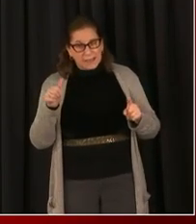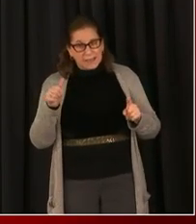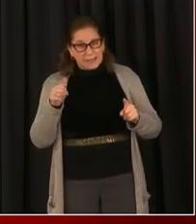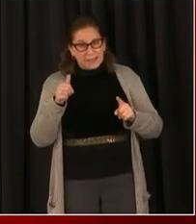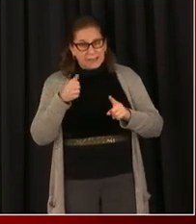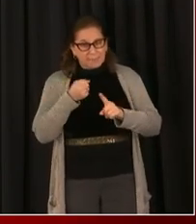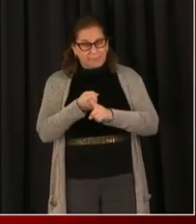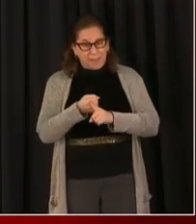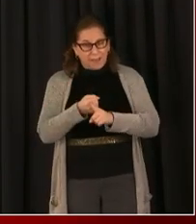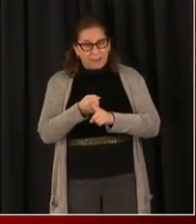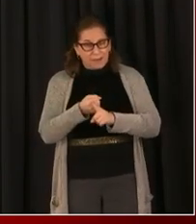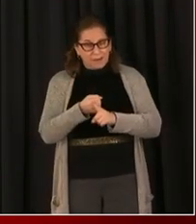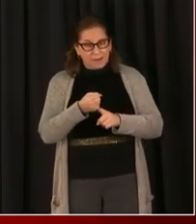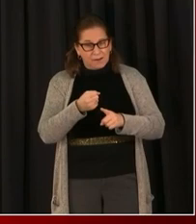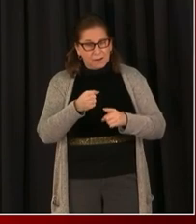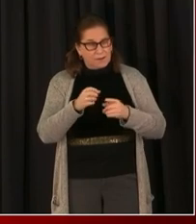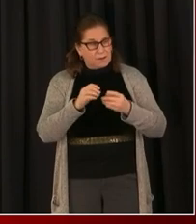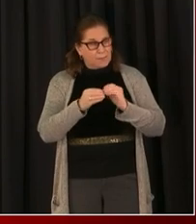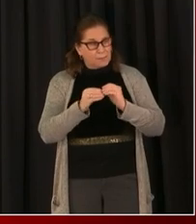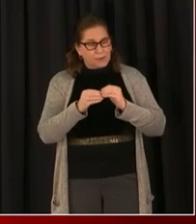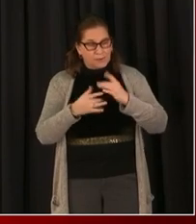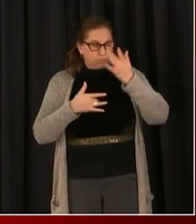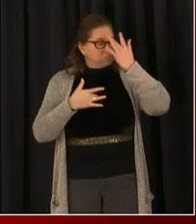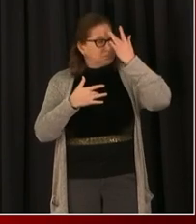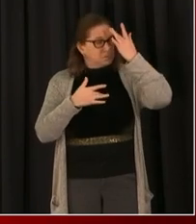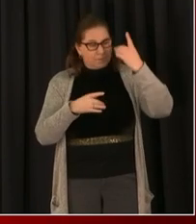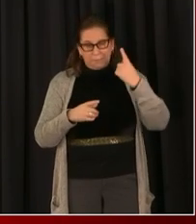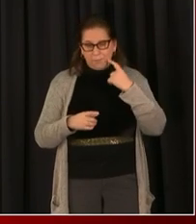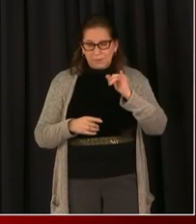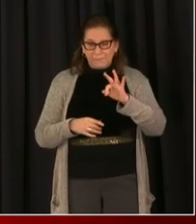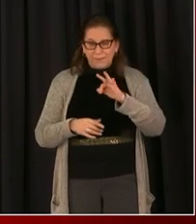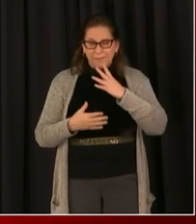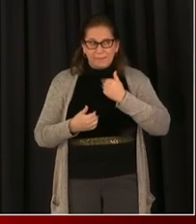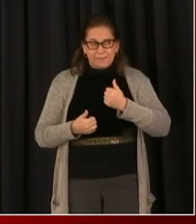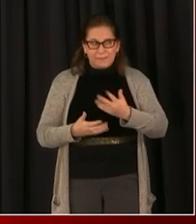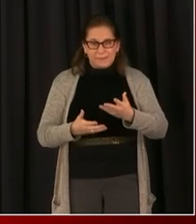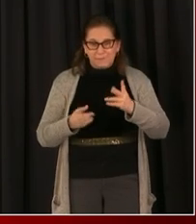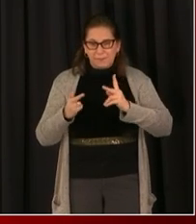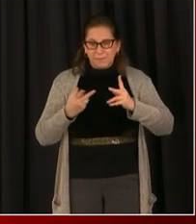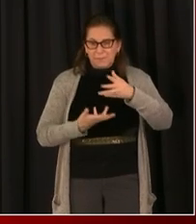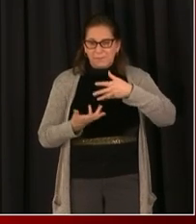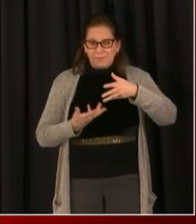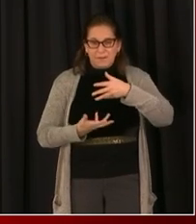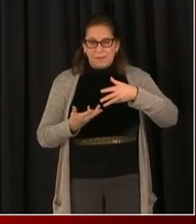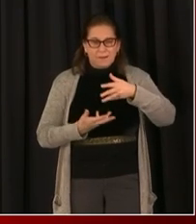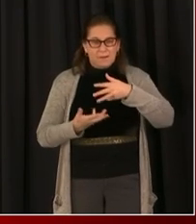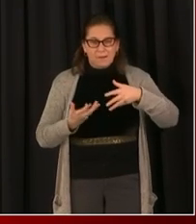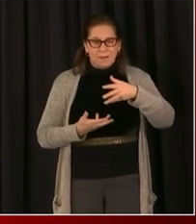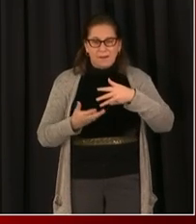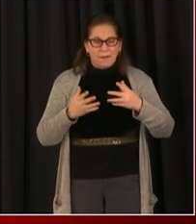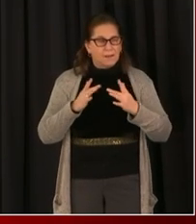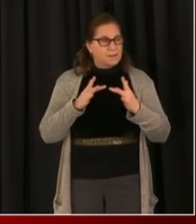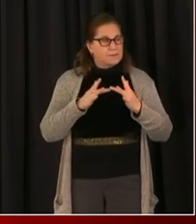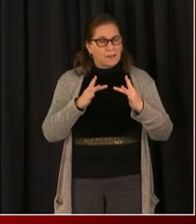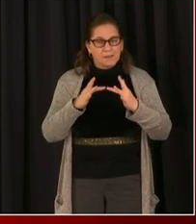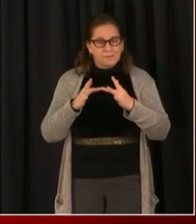from contact tracers, maybe for Dr. Nesbitt? What we're doing about what? What you're hearing from contact tracers Sure, with that regard? Dr. Nesbitt.